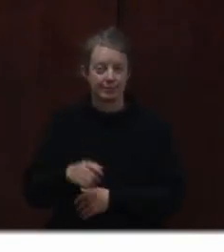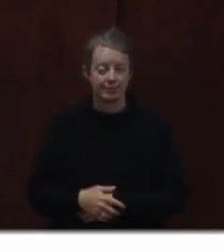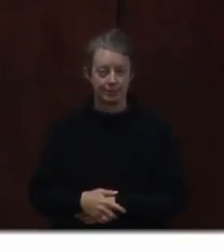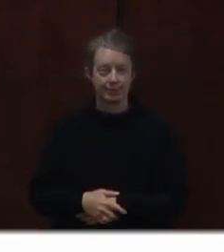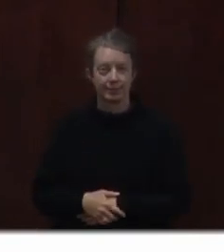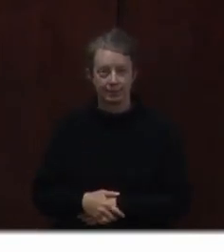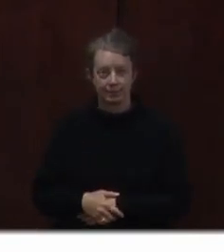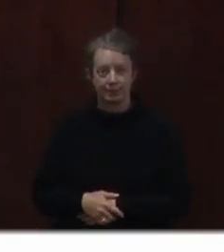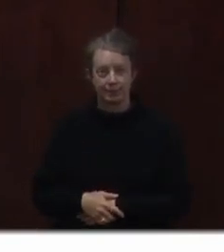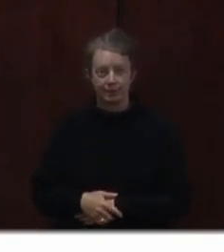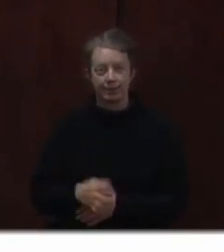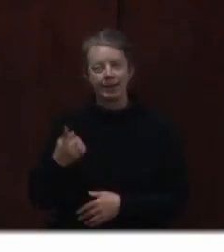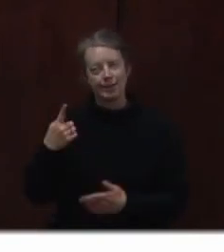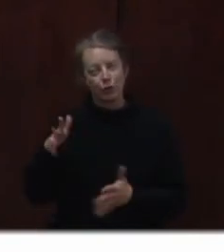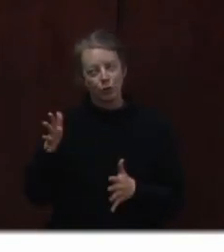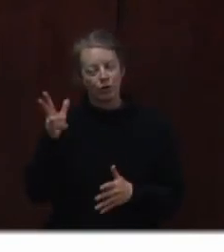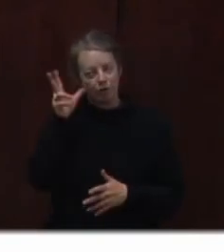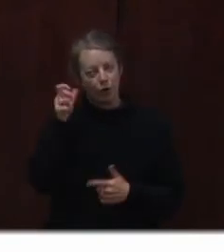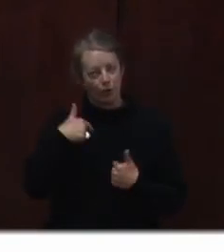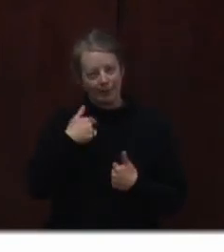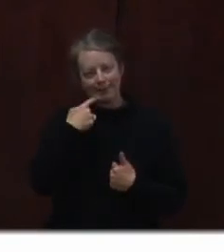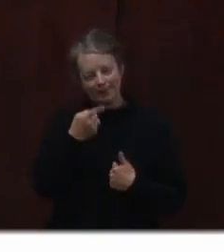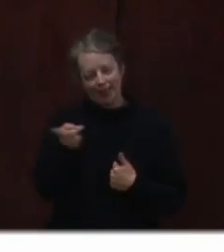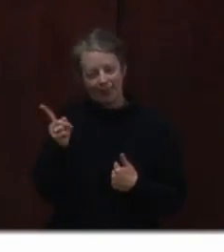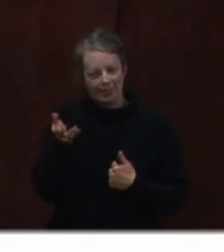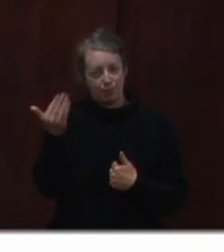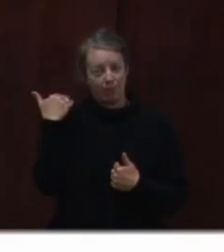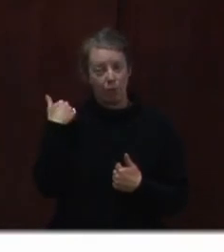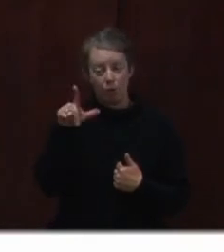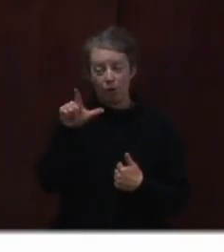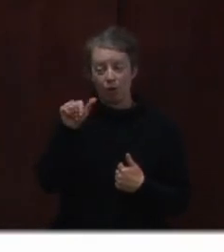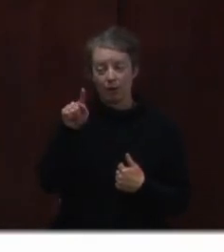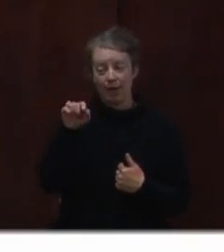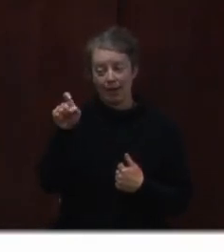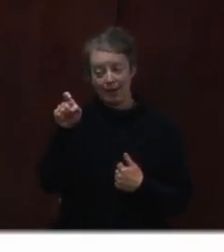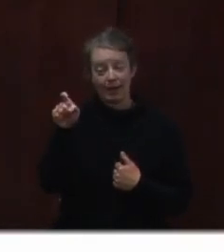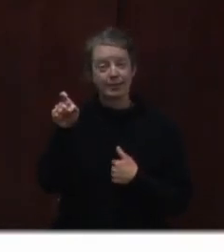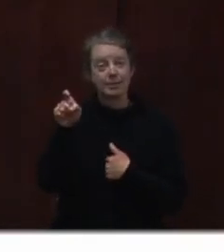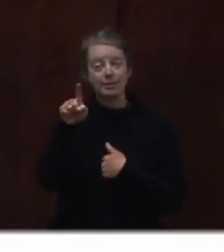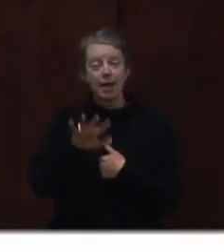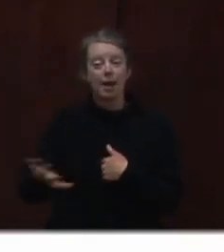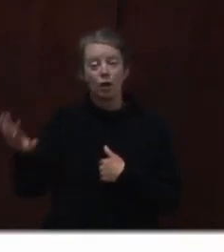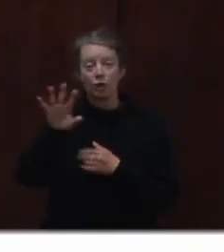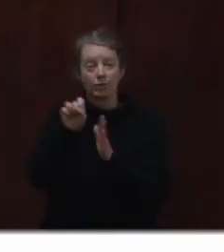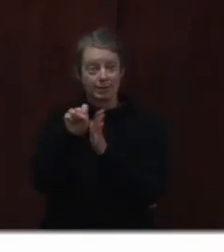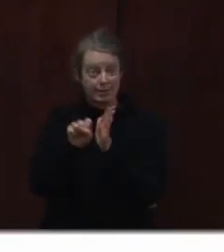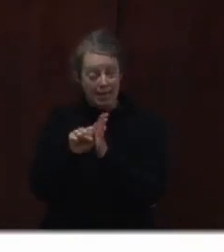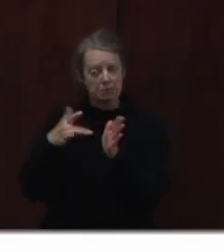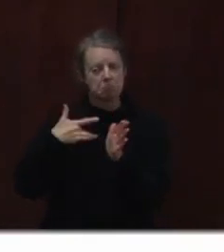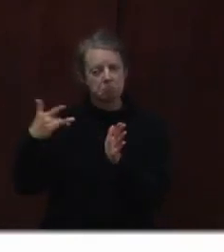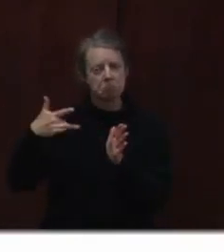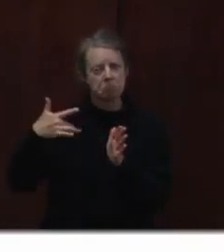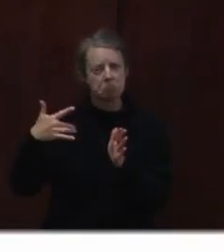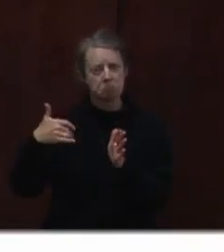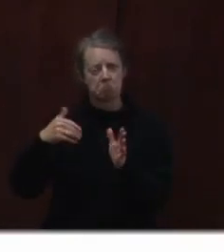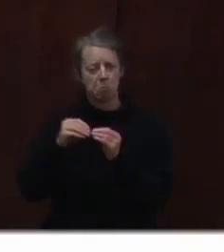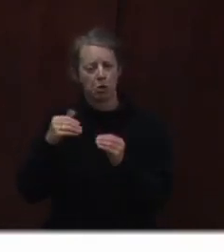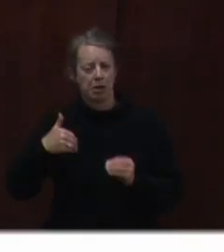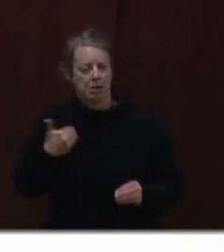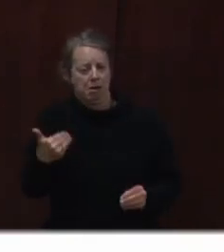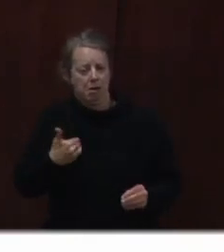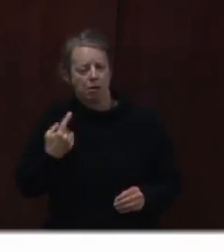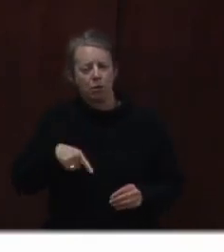given that you've heard me say this before, given that the Latinx population across the state in general skews a bit young, we knew that there was going to need to be a lot